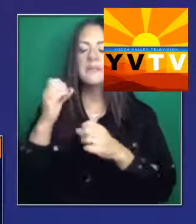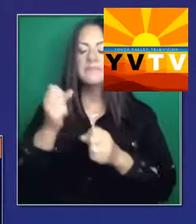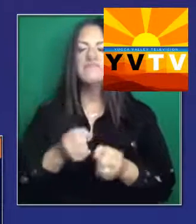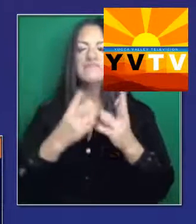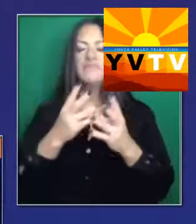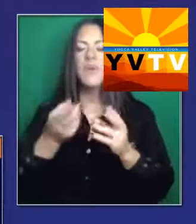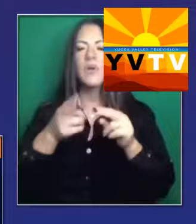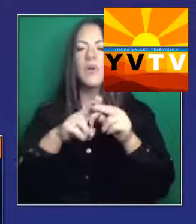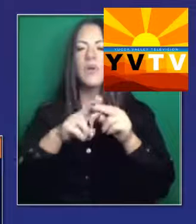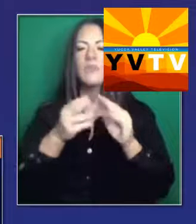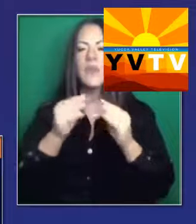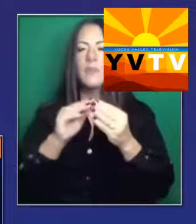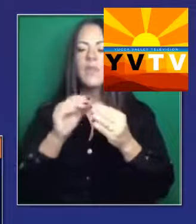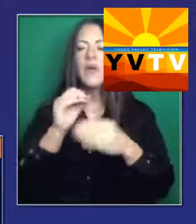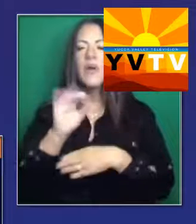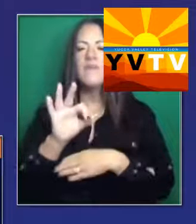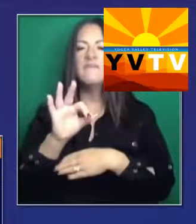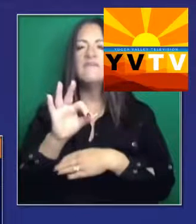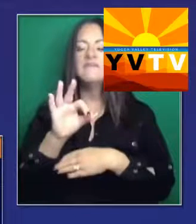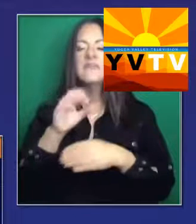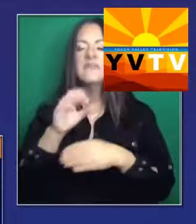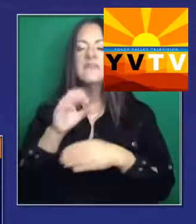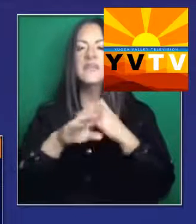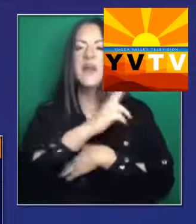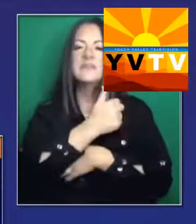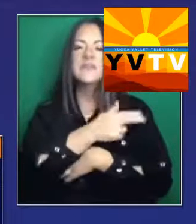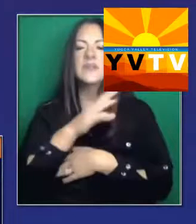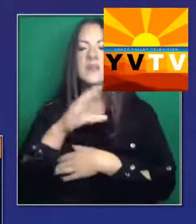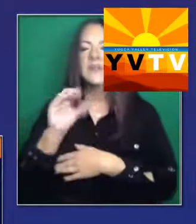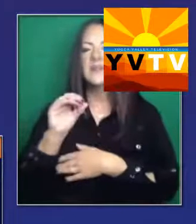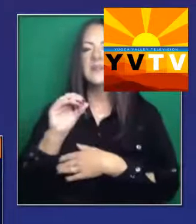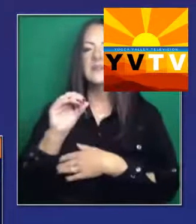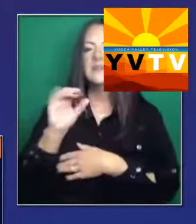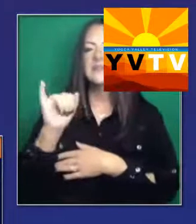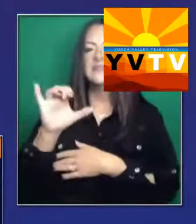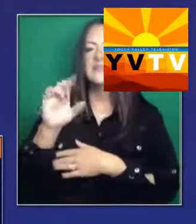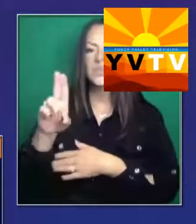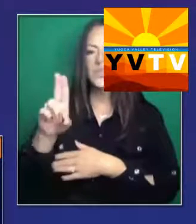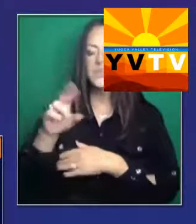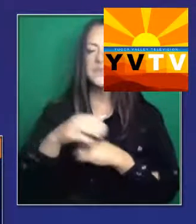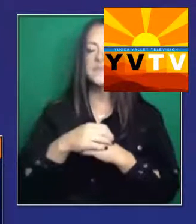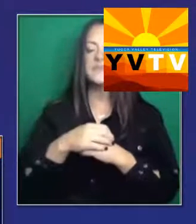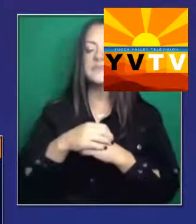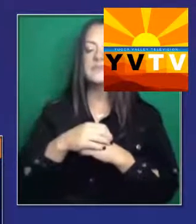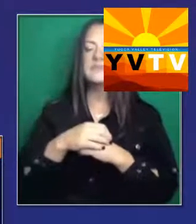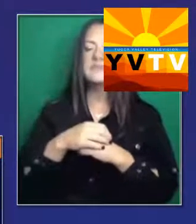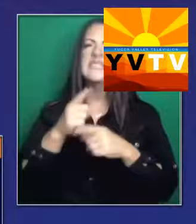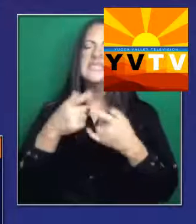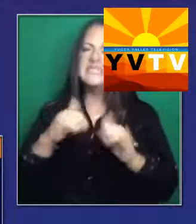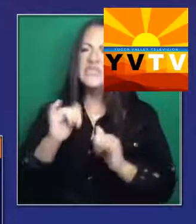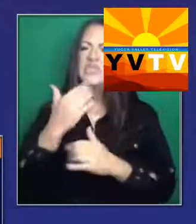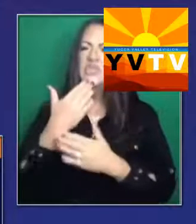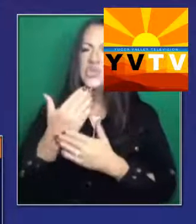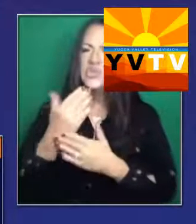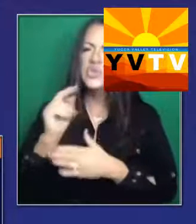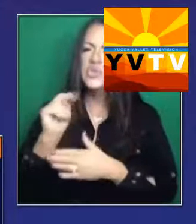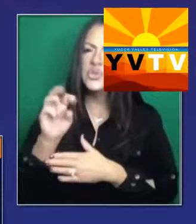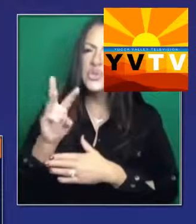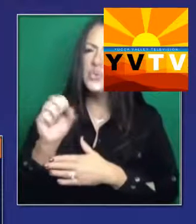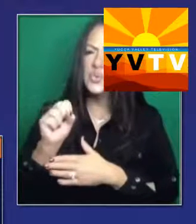the holidays. So this is not where you hold your breath. It's good news, nonetheless, that we're seeing a